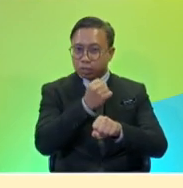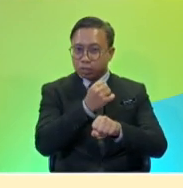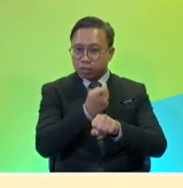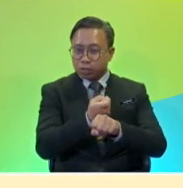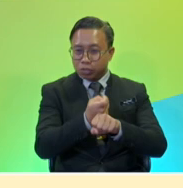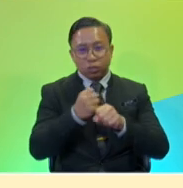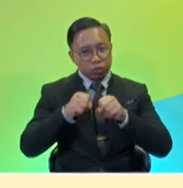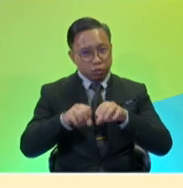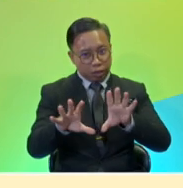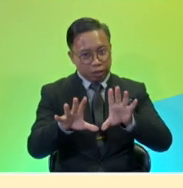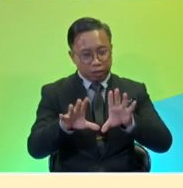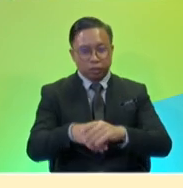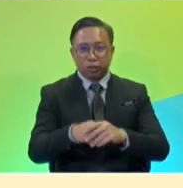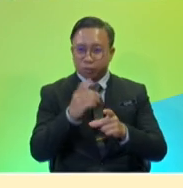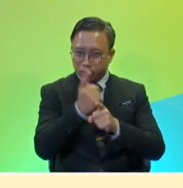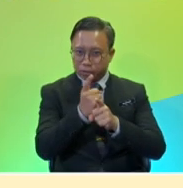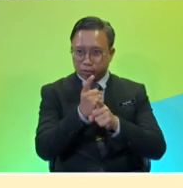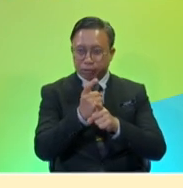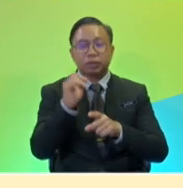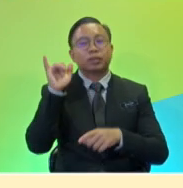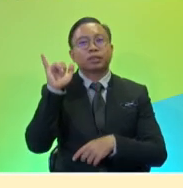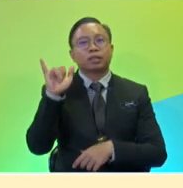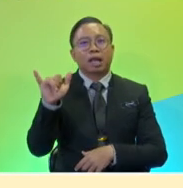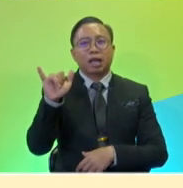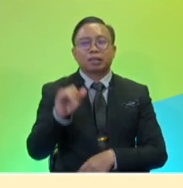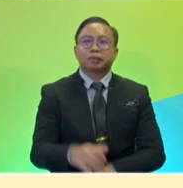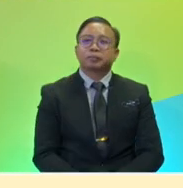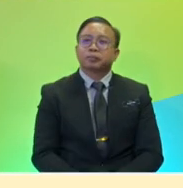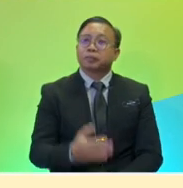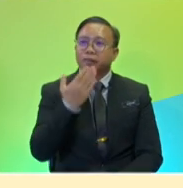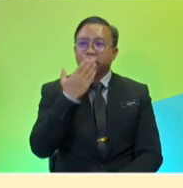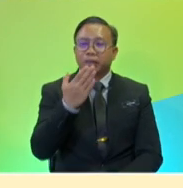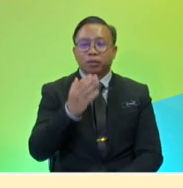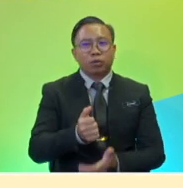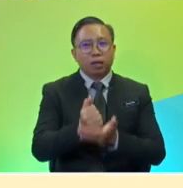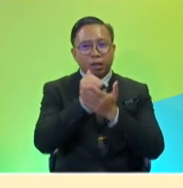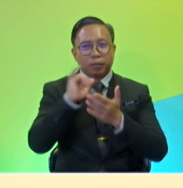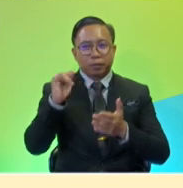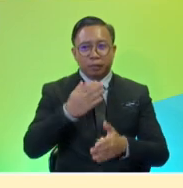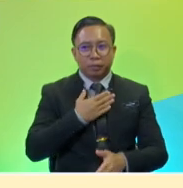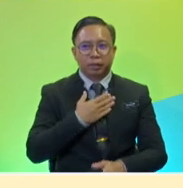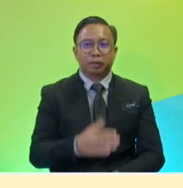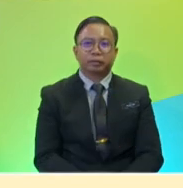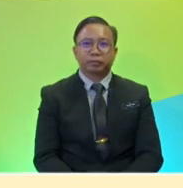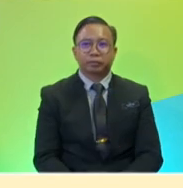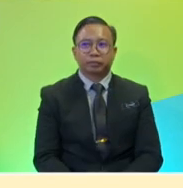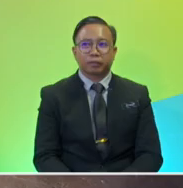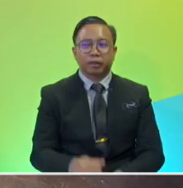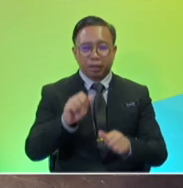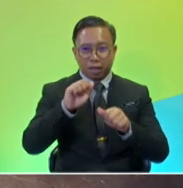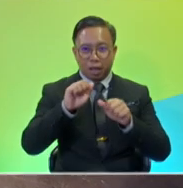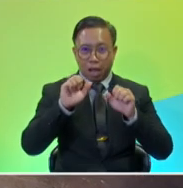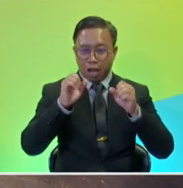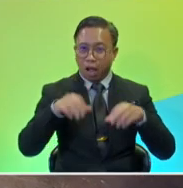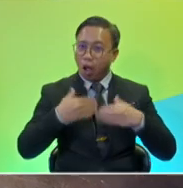correct answer? Correct? Yes. Yes. Okay, thank you very much for helping me. All right. So how did I do for